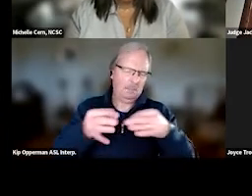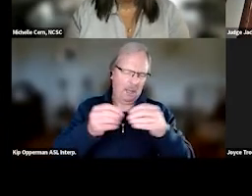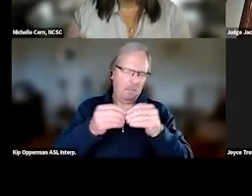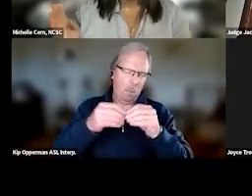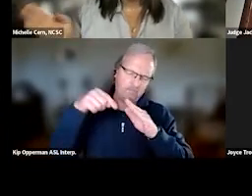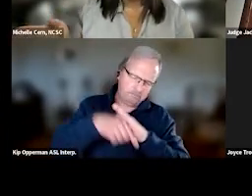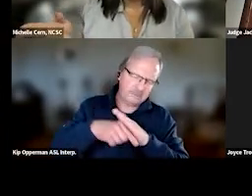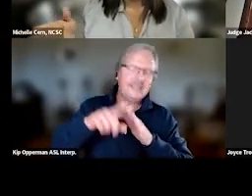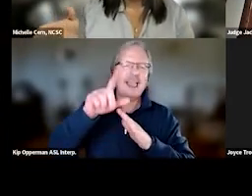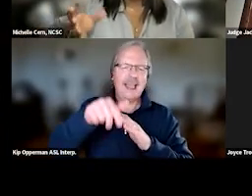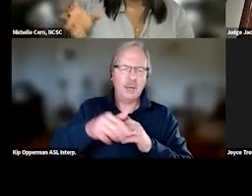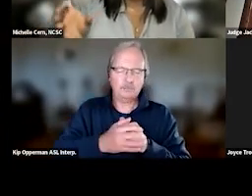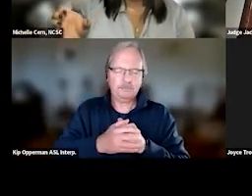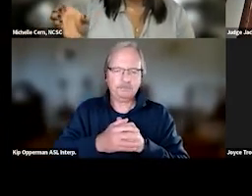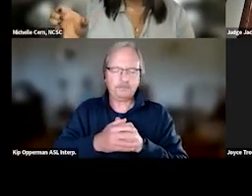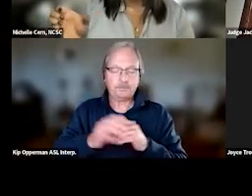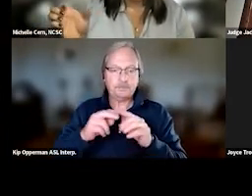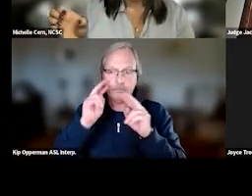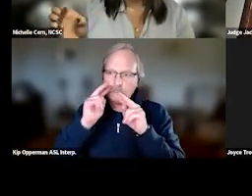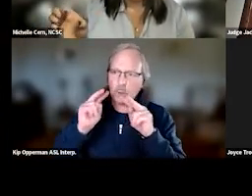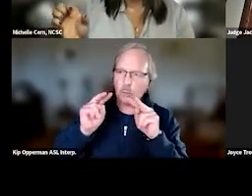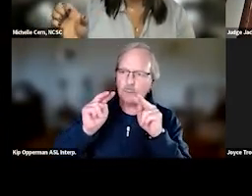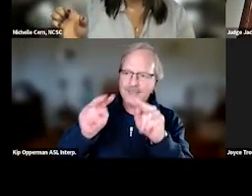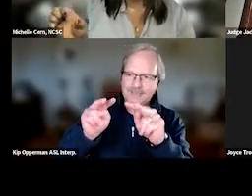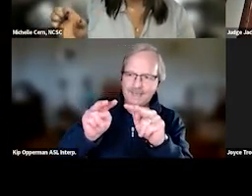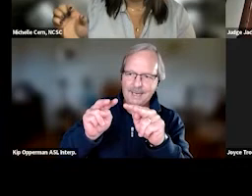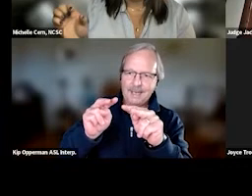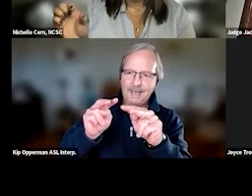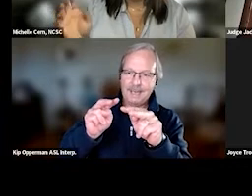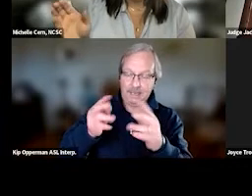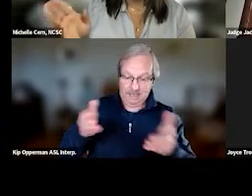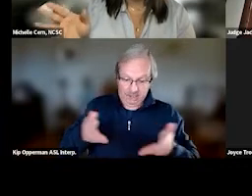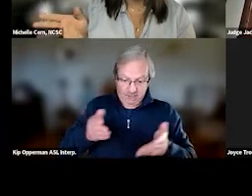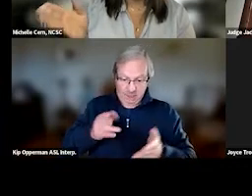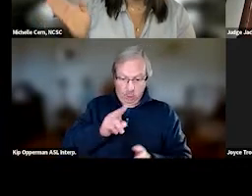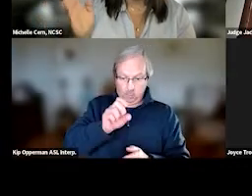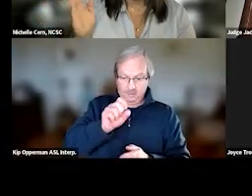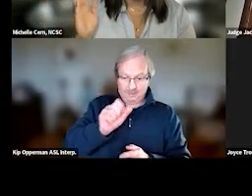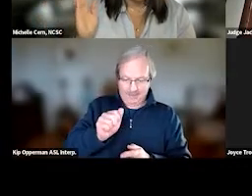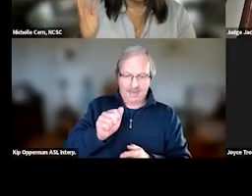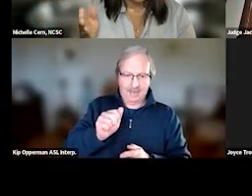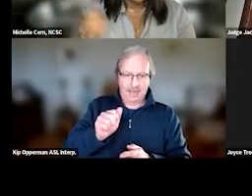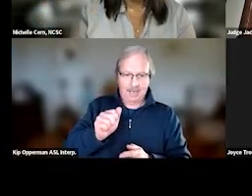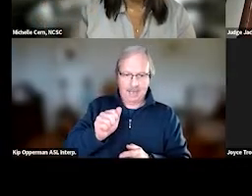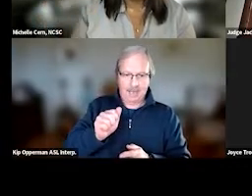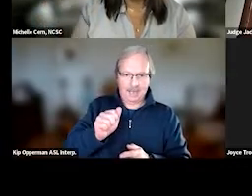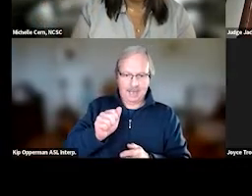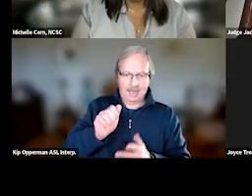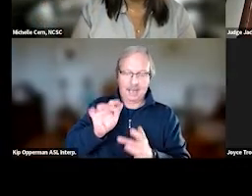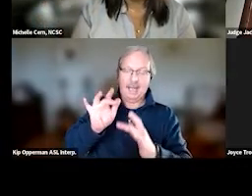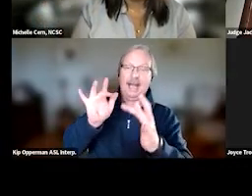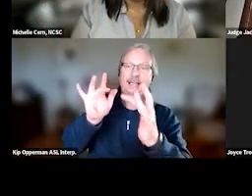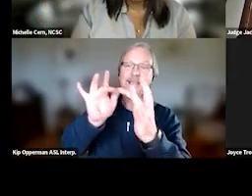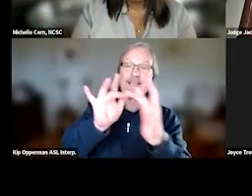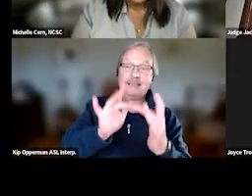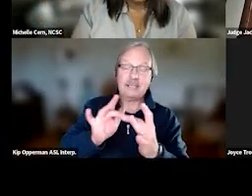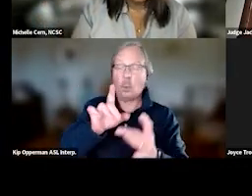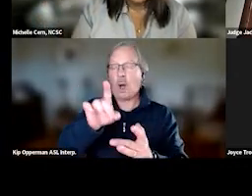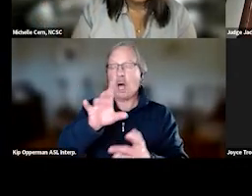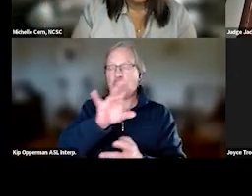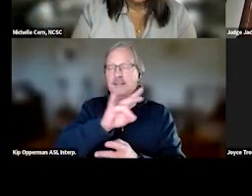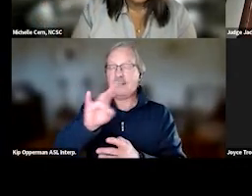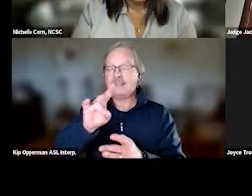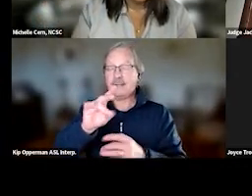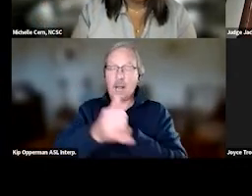little bit. But you can see that just in the United States alone, hosted ECHOs, touch 177 countries,